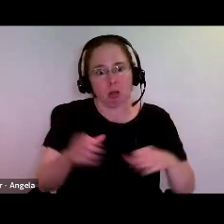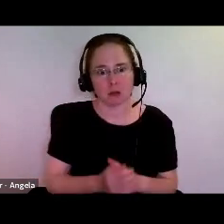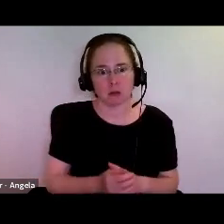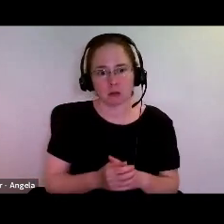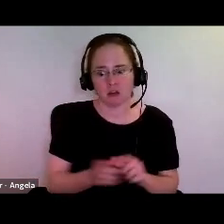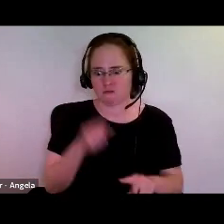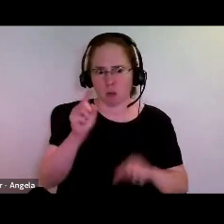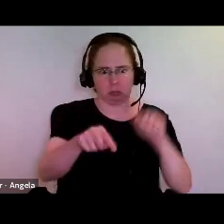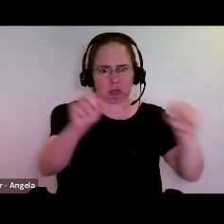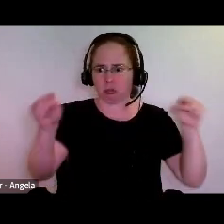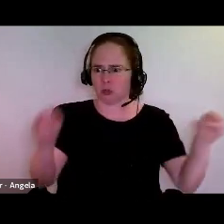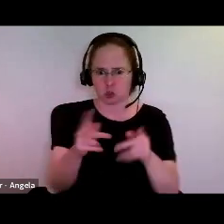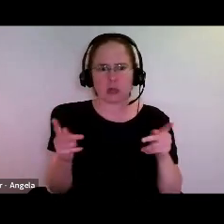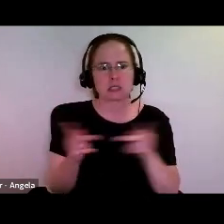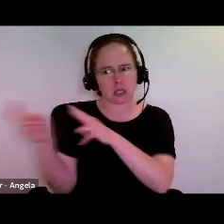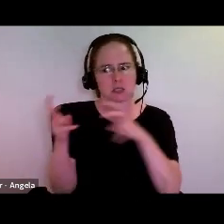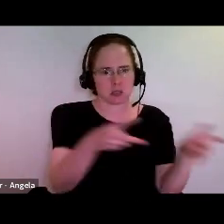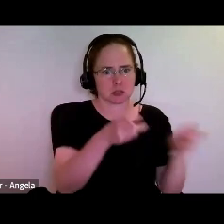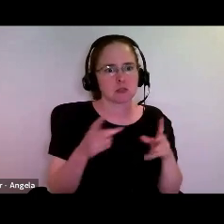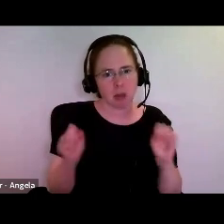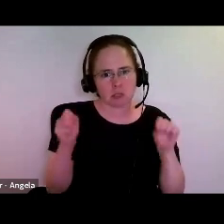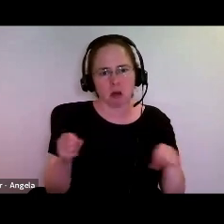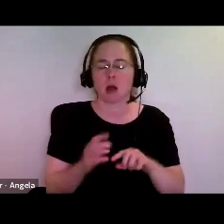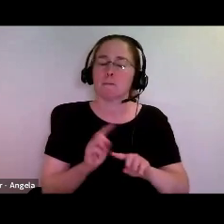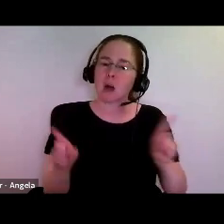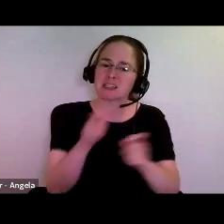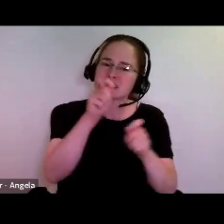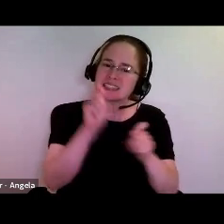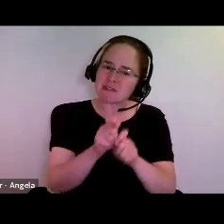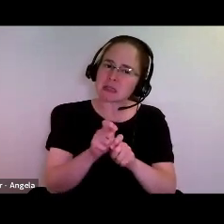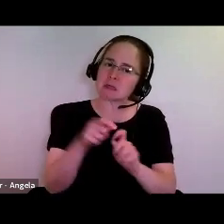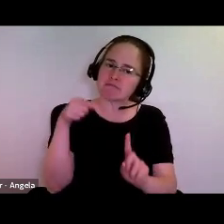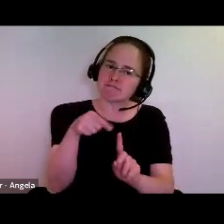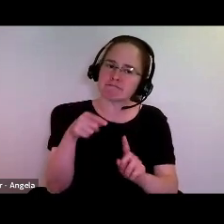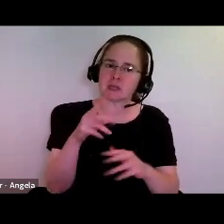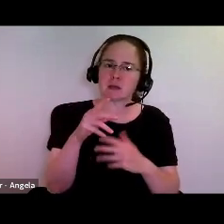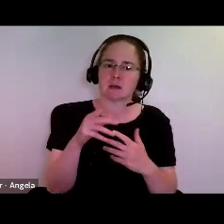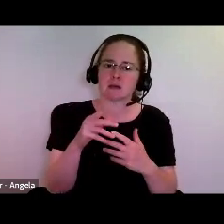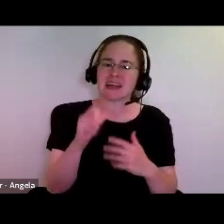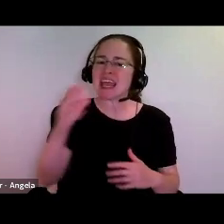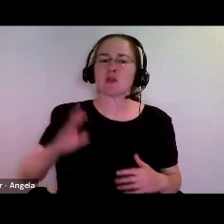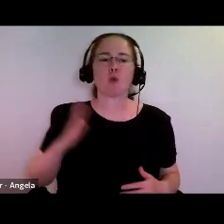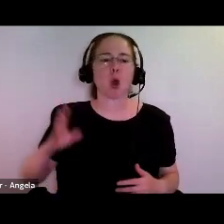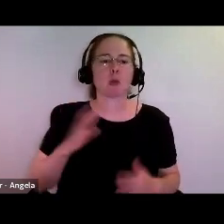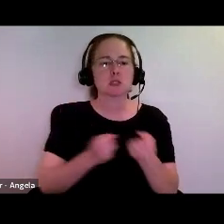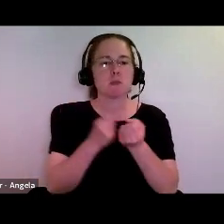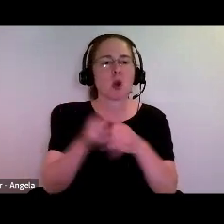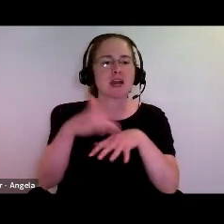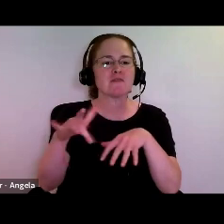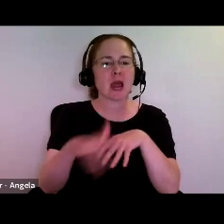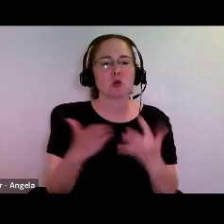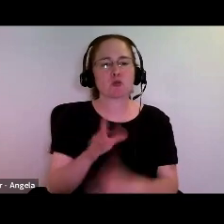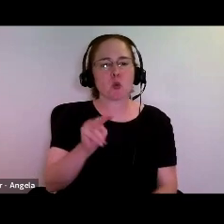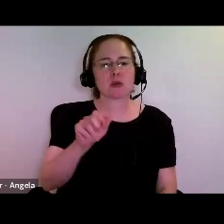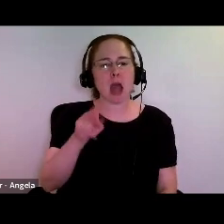from as many sources as we can get it. But I want to talk to you specifically about the type of informal support that's available through